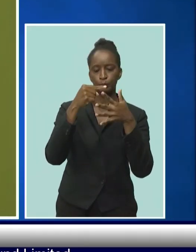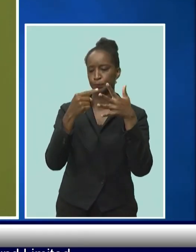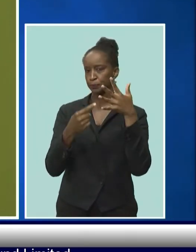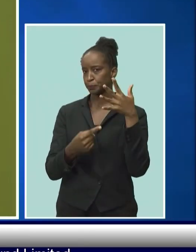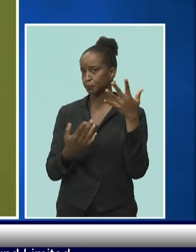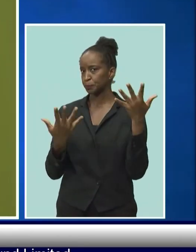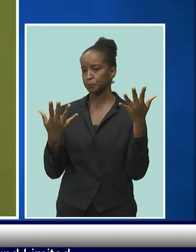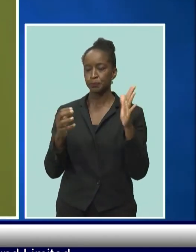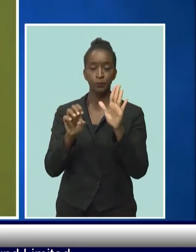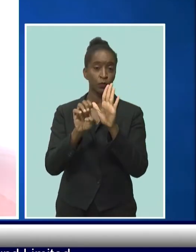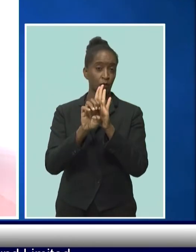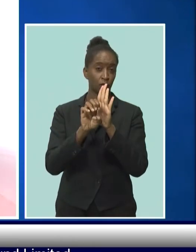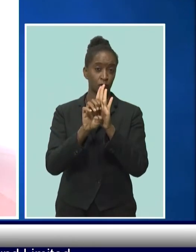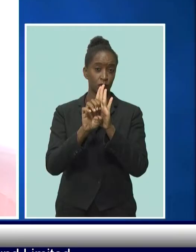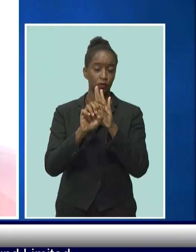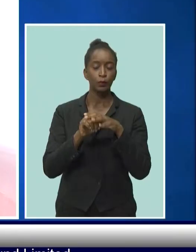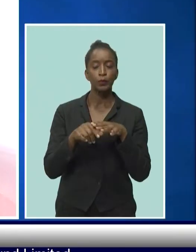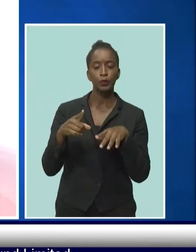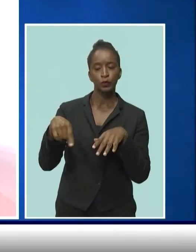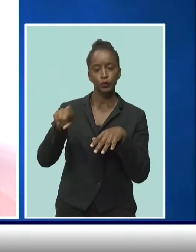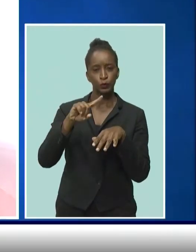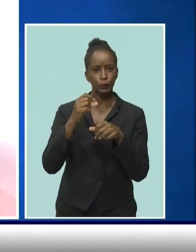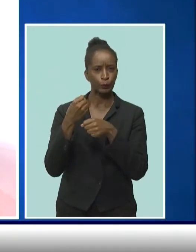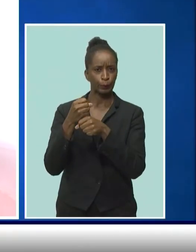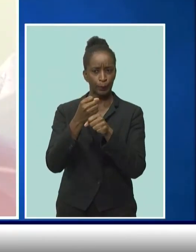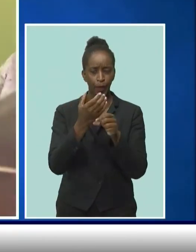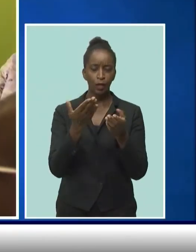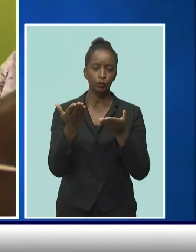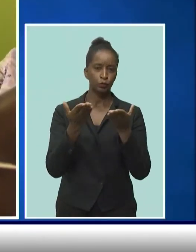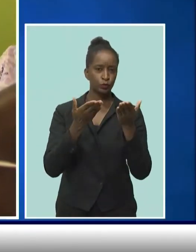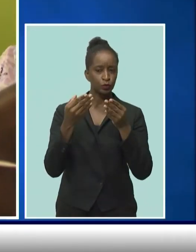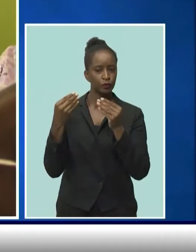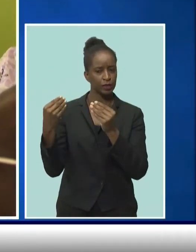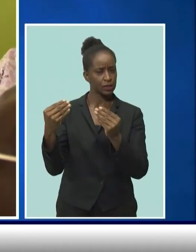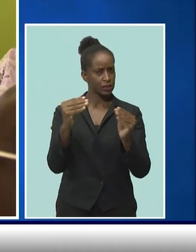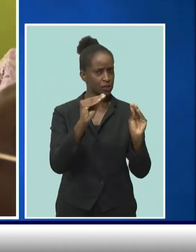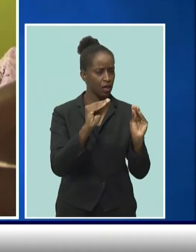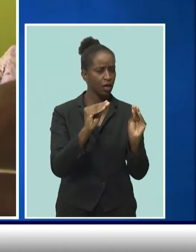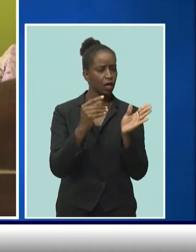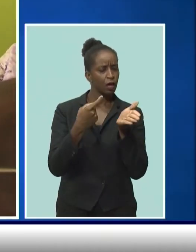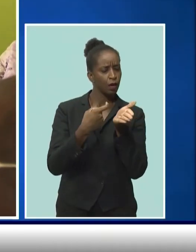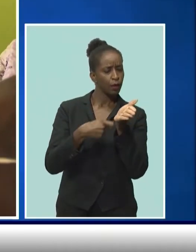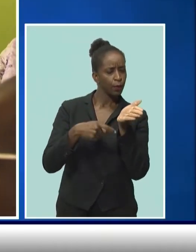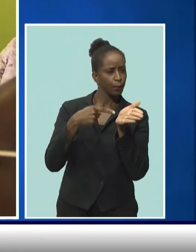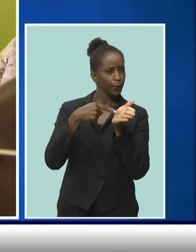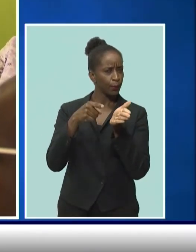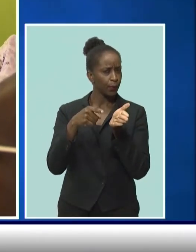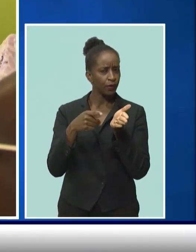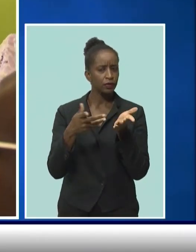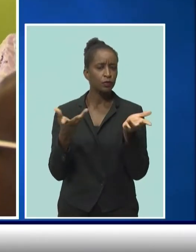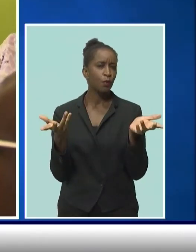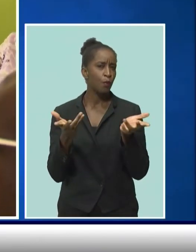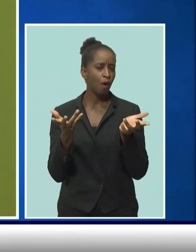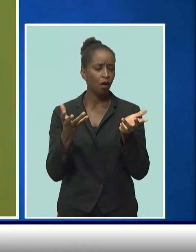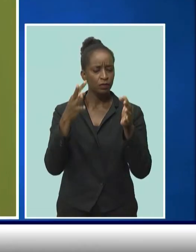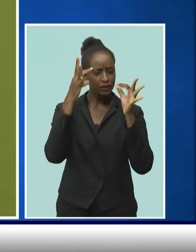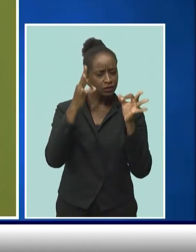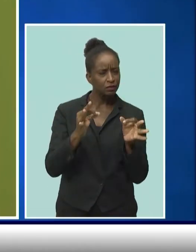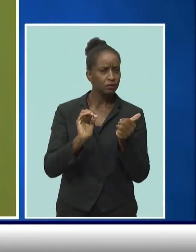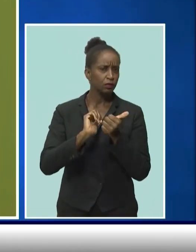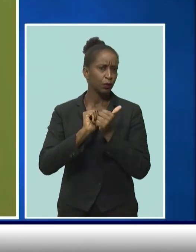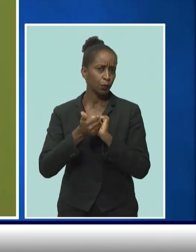costing and pricing of products and services. The right pricing approach is essential to remain competitive. Great